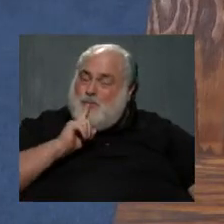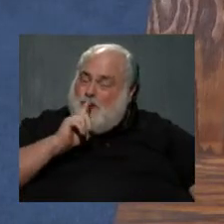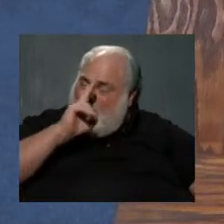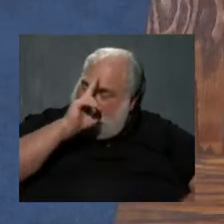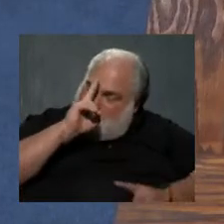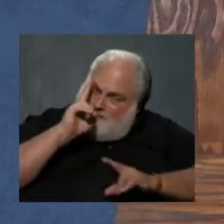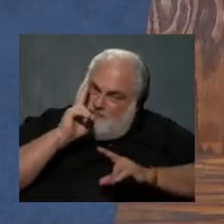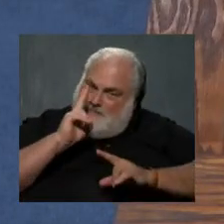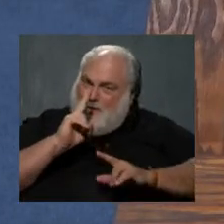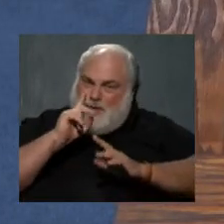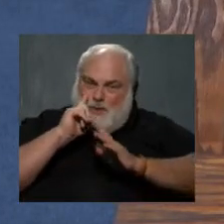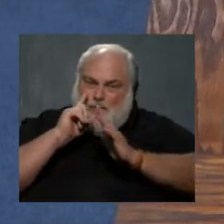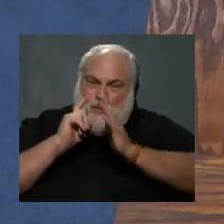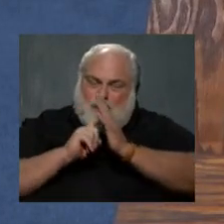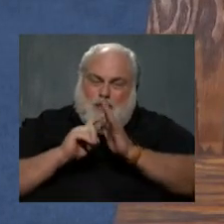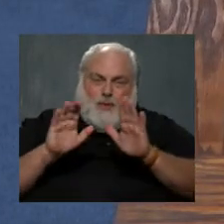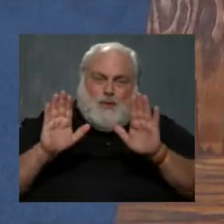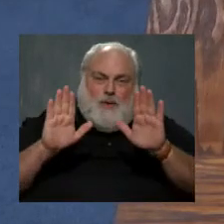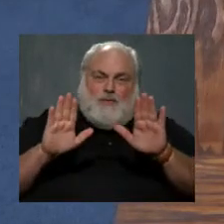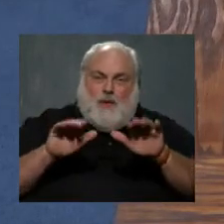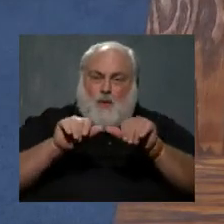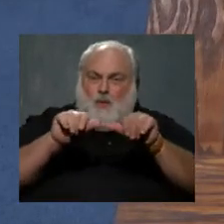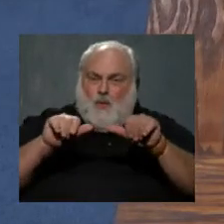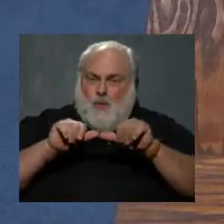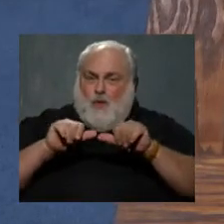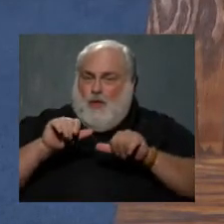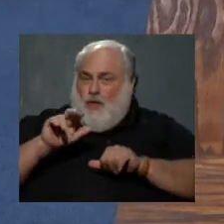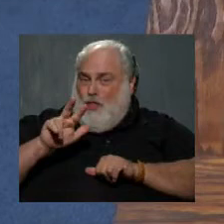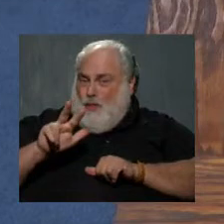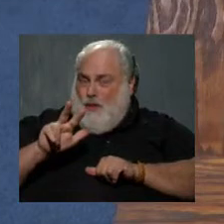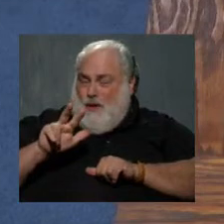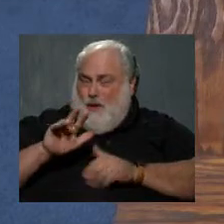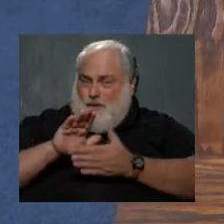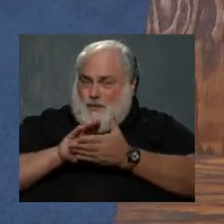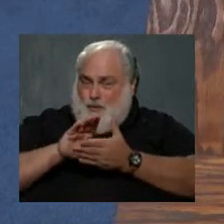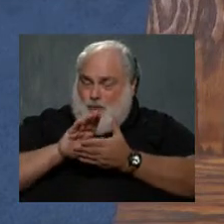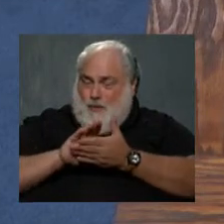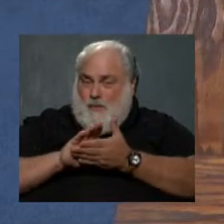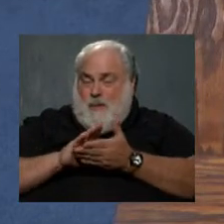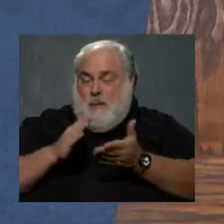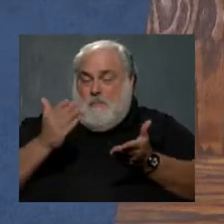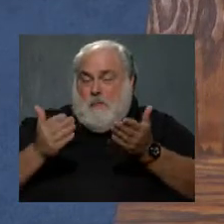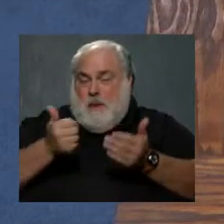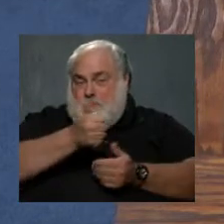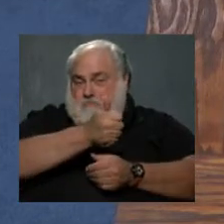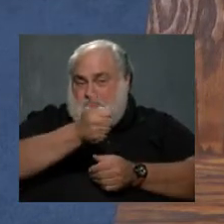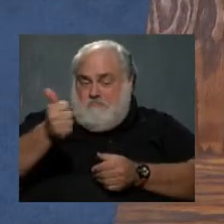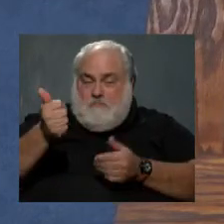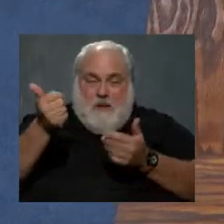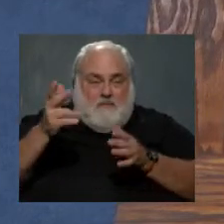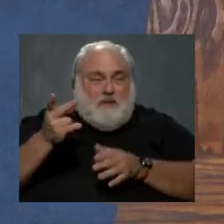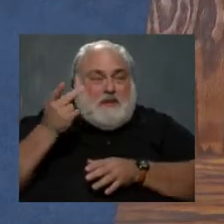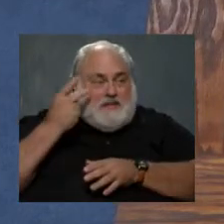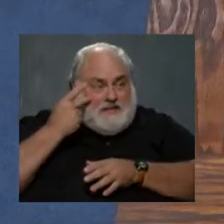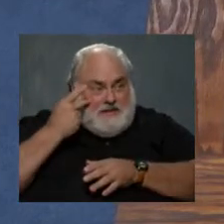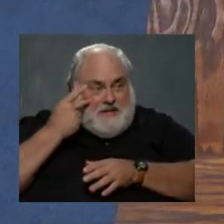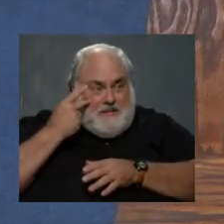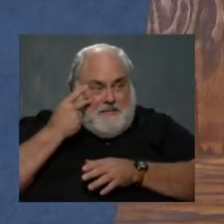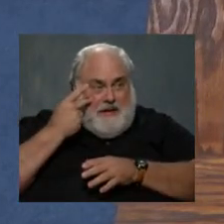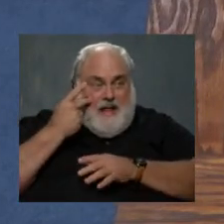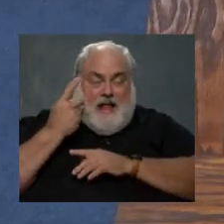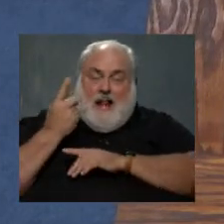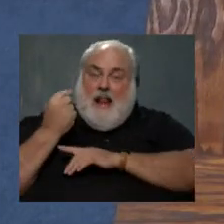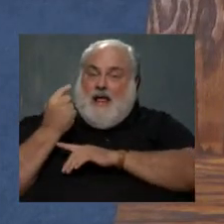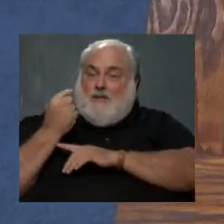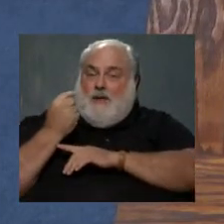to recognize a wonderful Ward 3 school. And you may have seen this, but in case you didn't, last